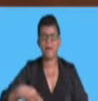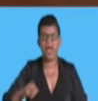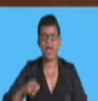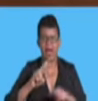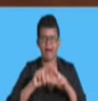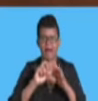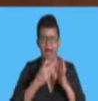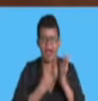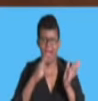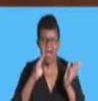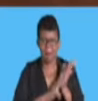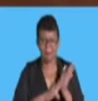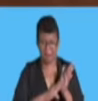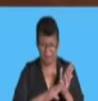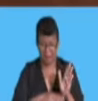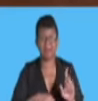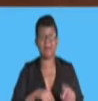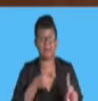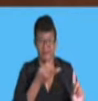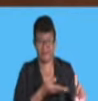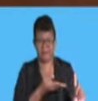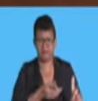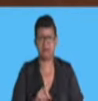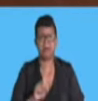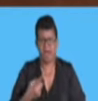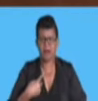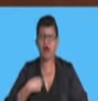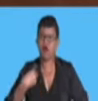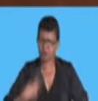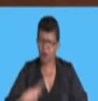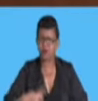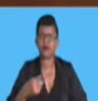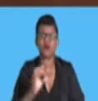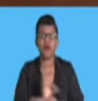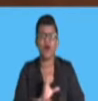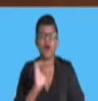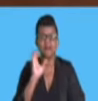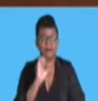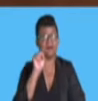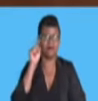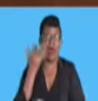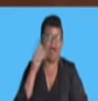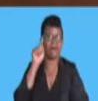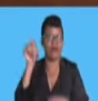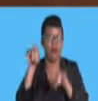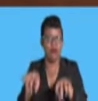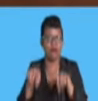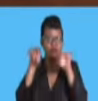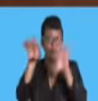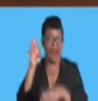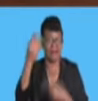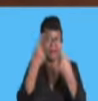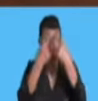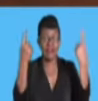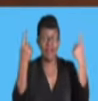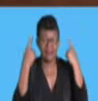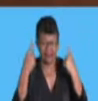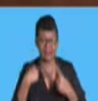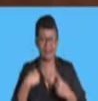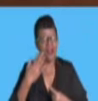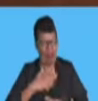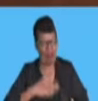her course in a very prestigious military college in Australia. She graduates tomorrow, and I congratulate